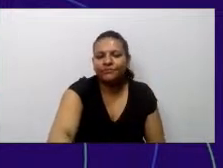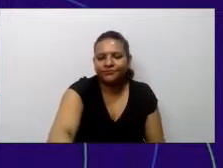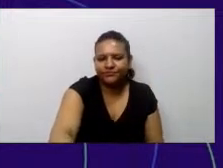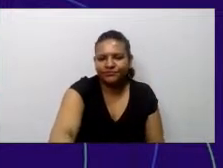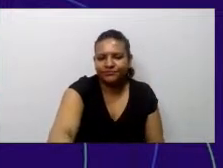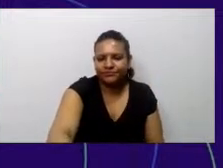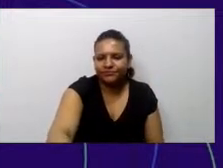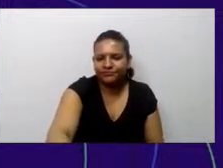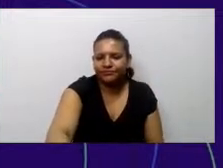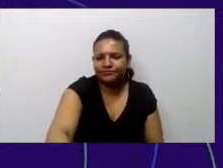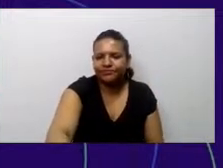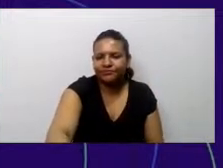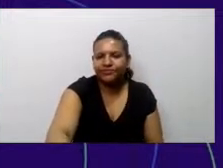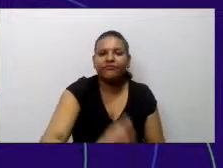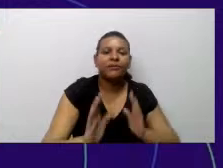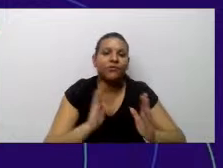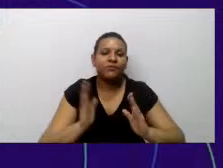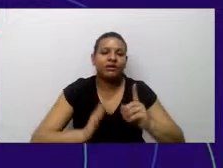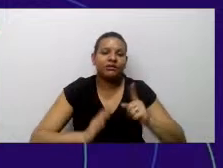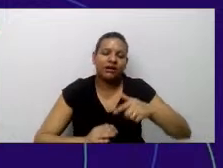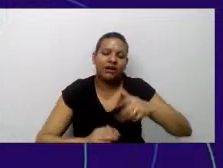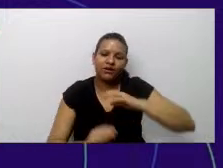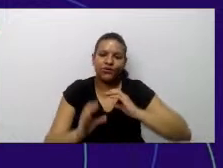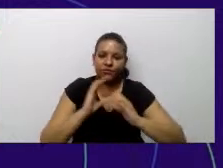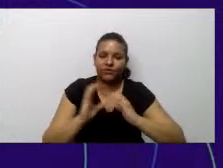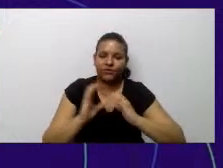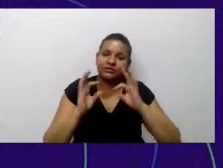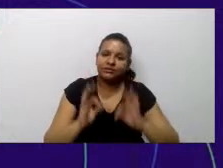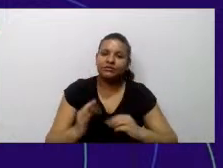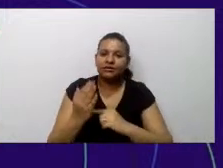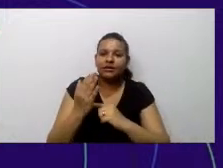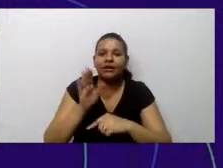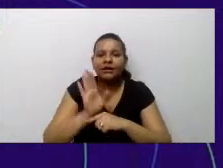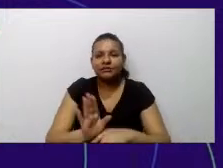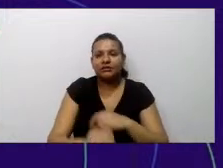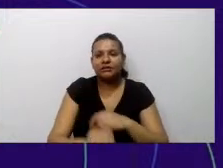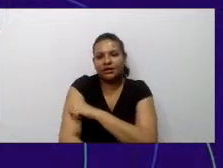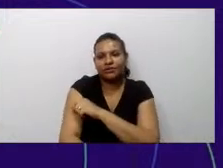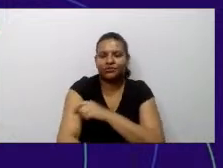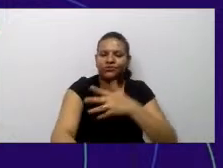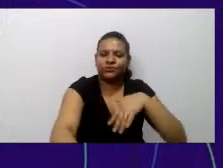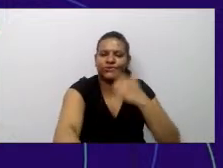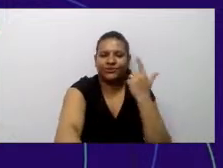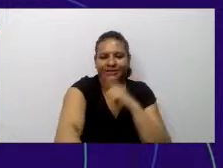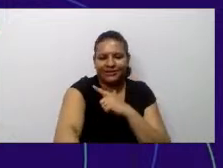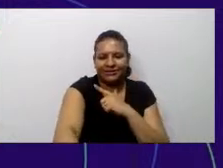communicative moments to help students to use the second language. So they created their own